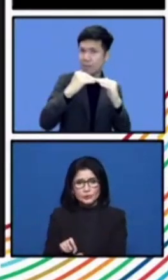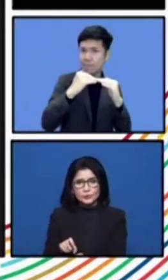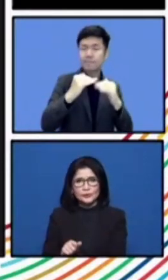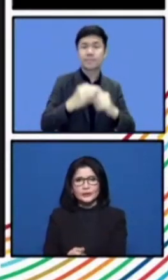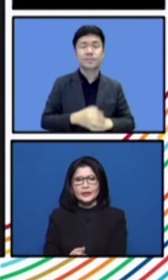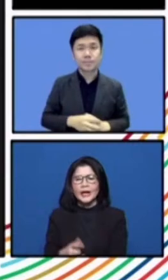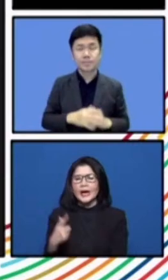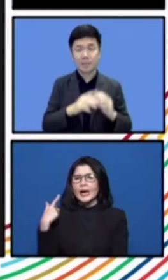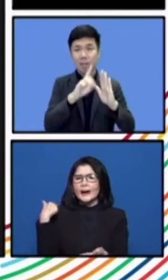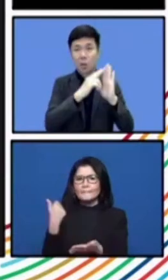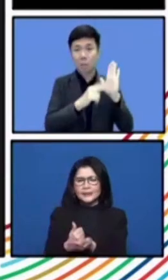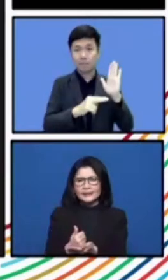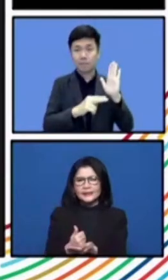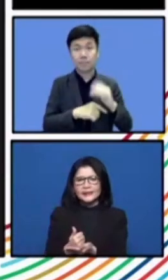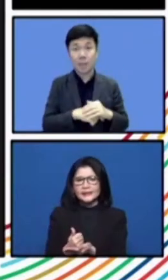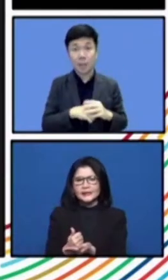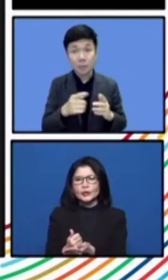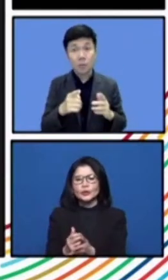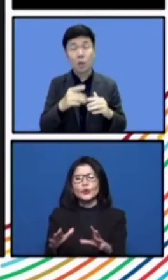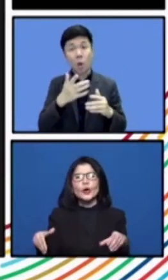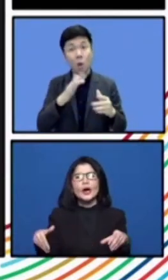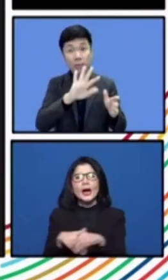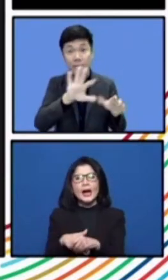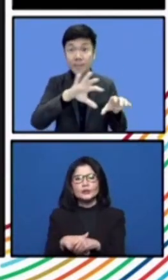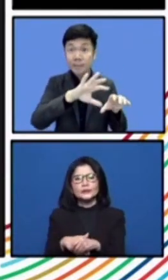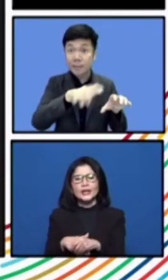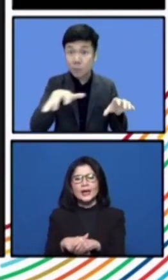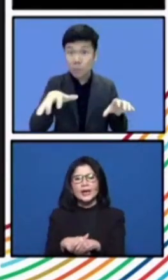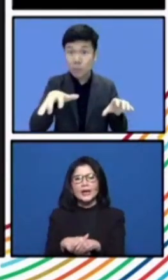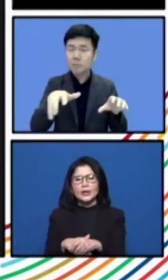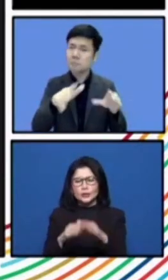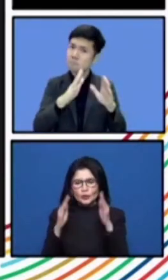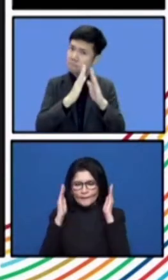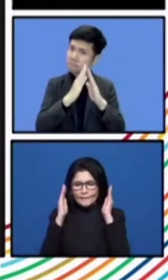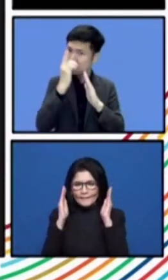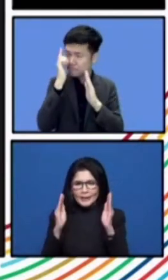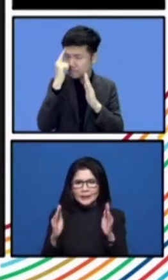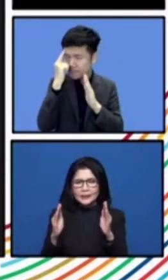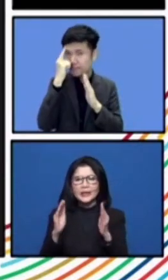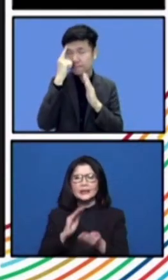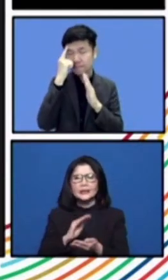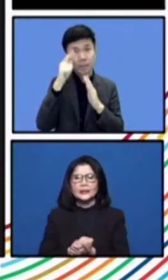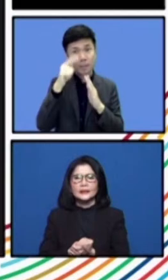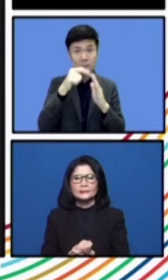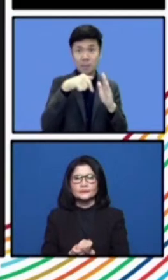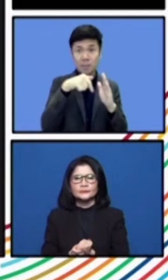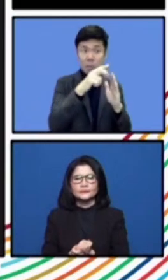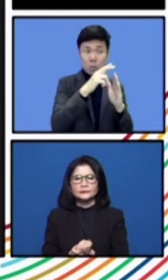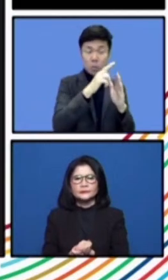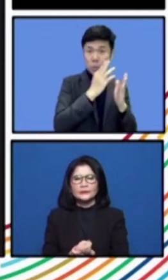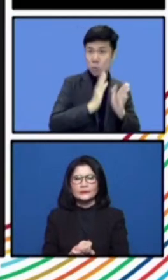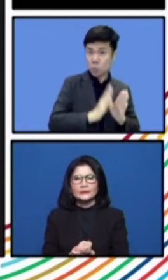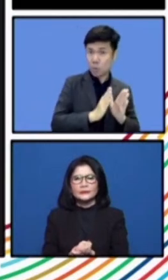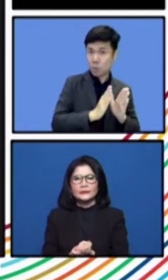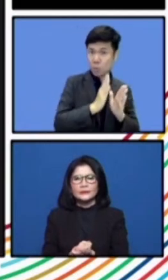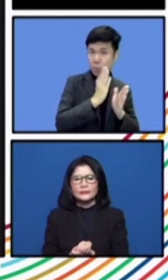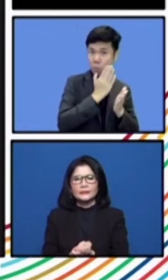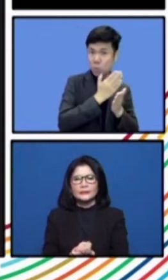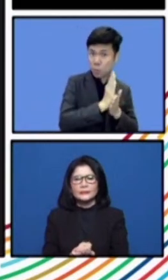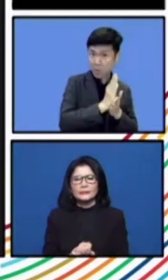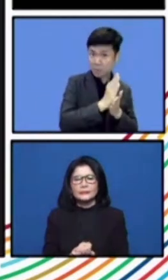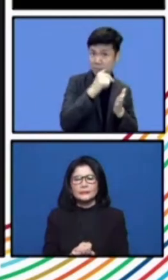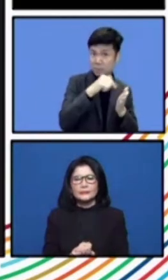should be mindful of the fact that there is no mismatch between the human rights based definition of disability in the